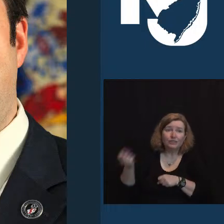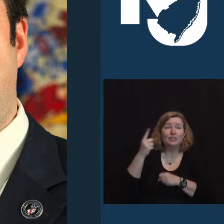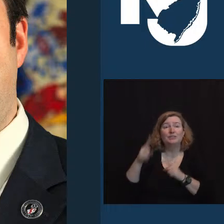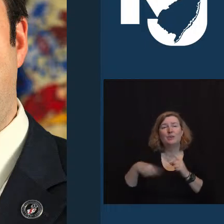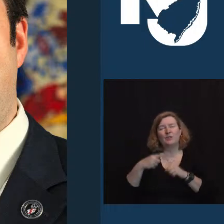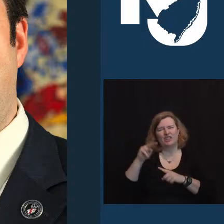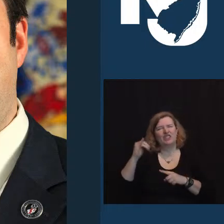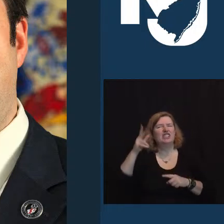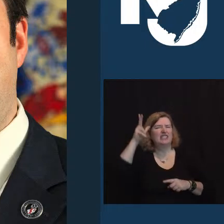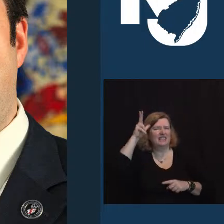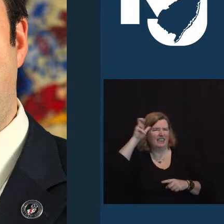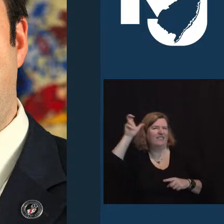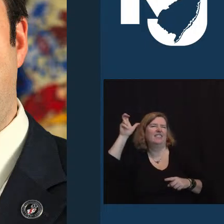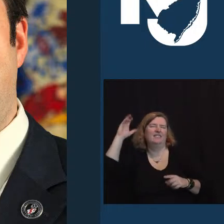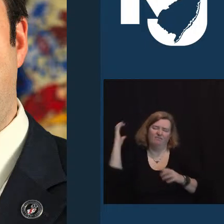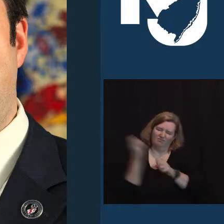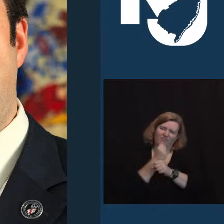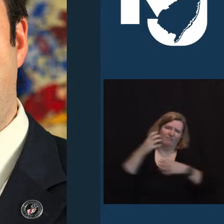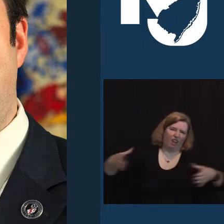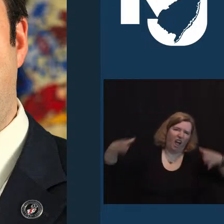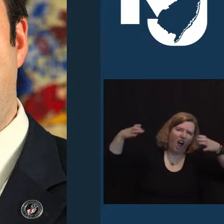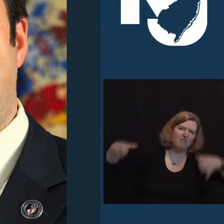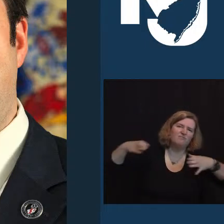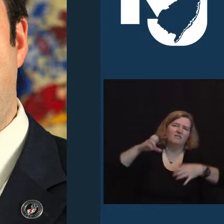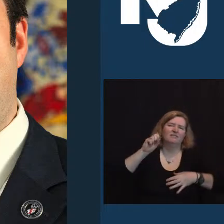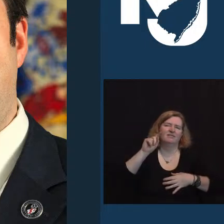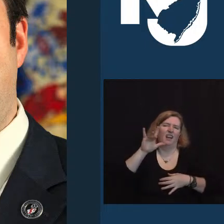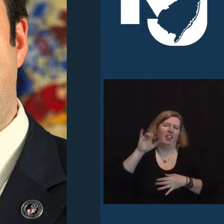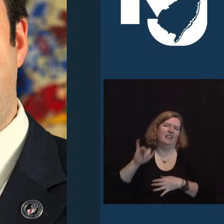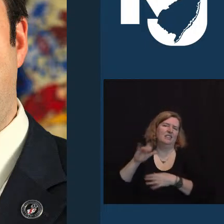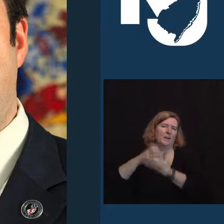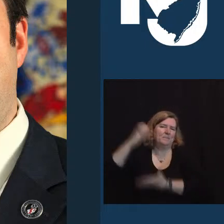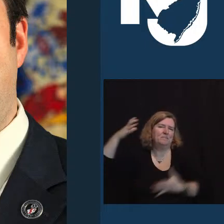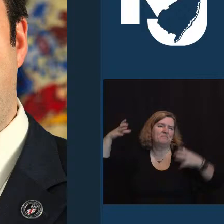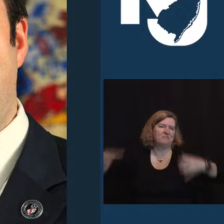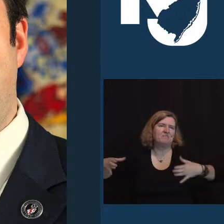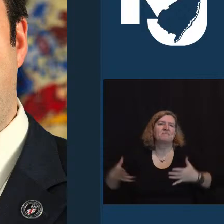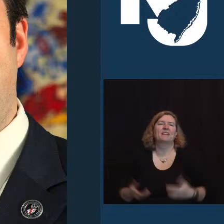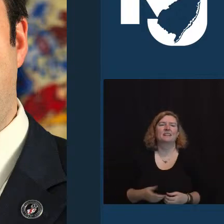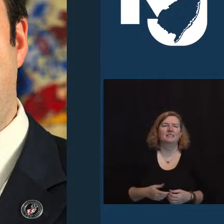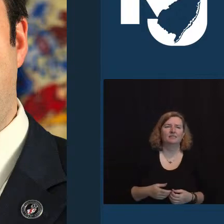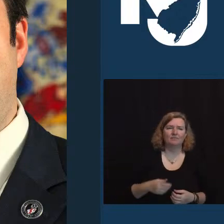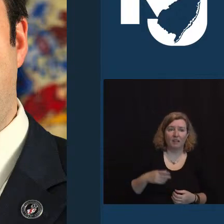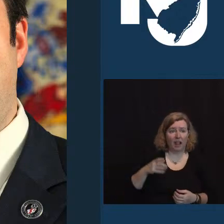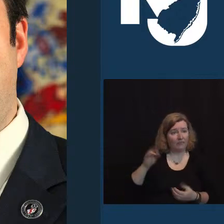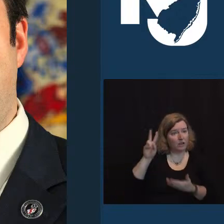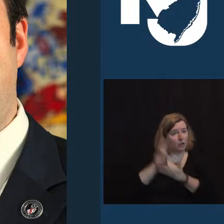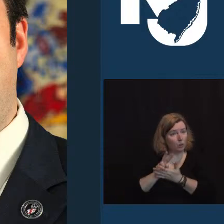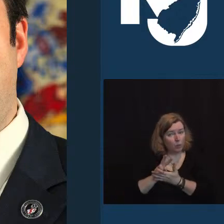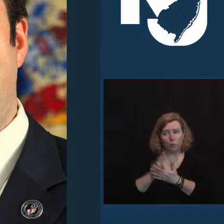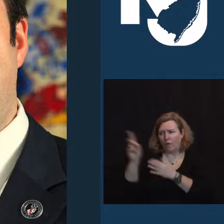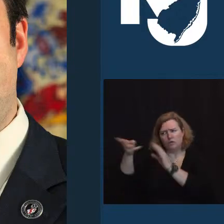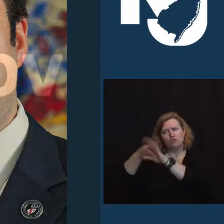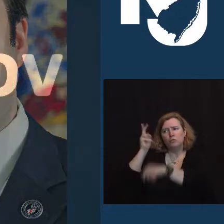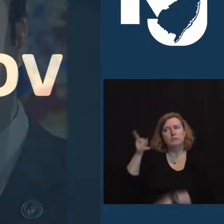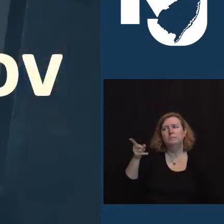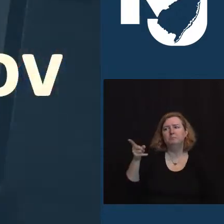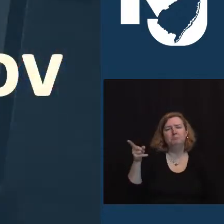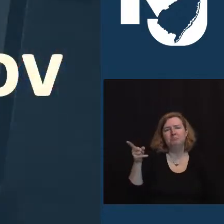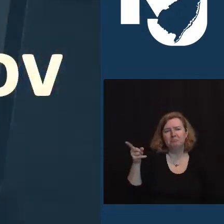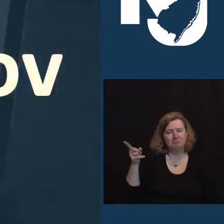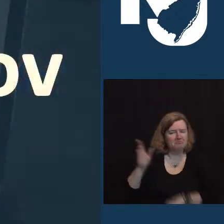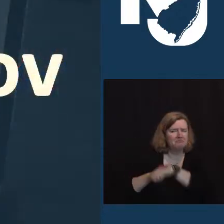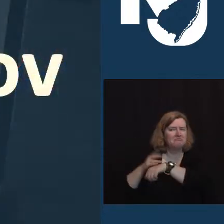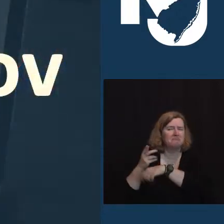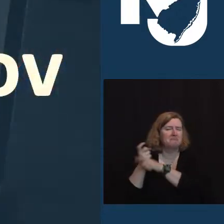the Stanley Cup. Otherwise, we're going to ask you to drop your gloves. Good luck, man. With that, let's turn things